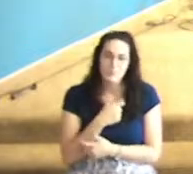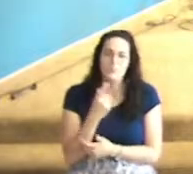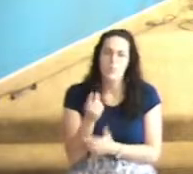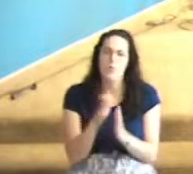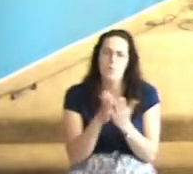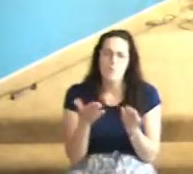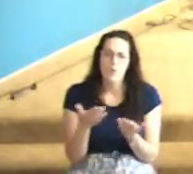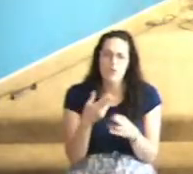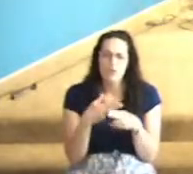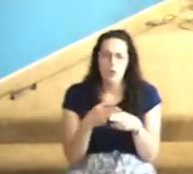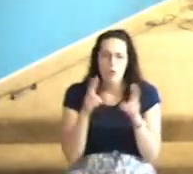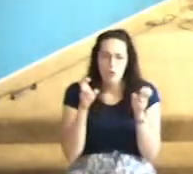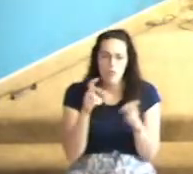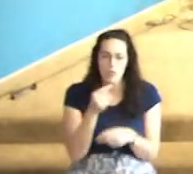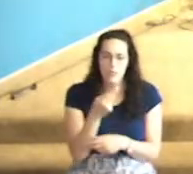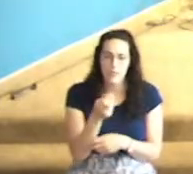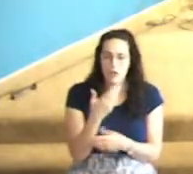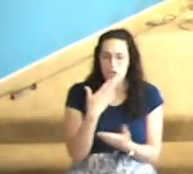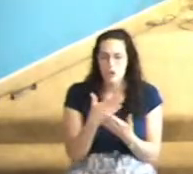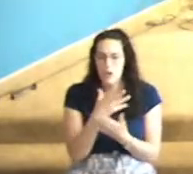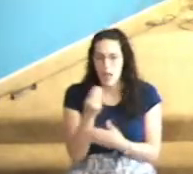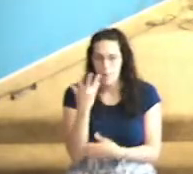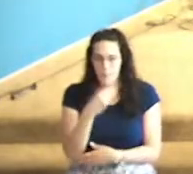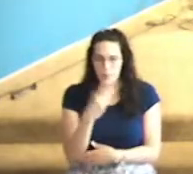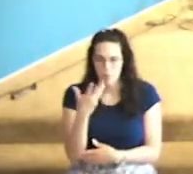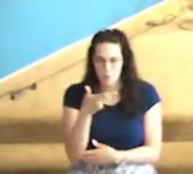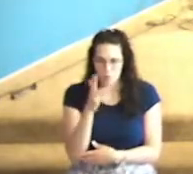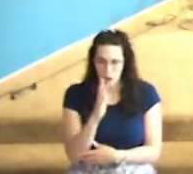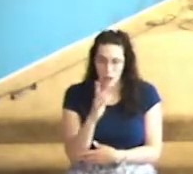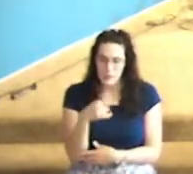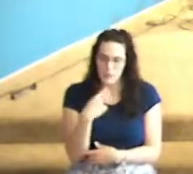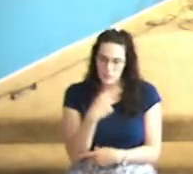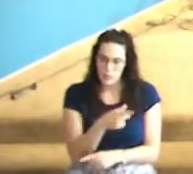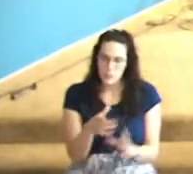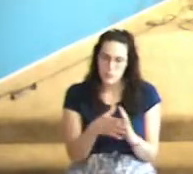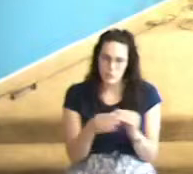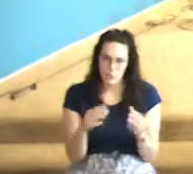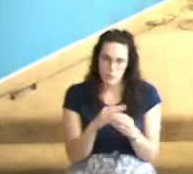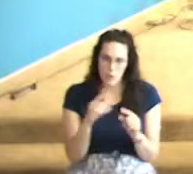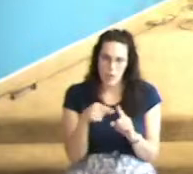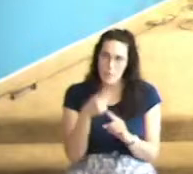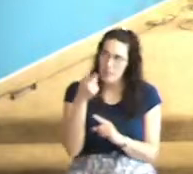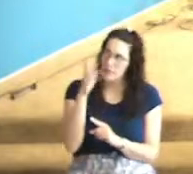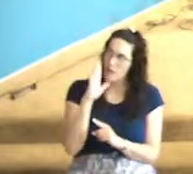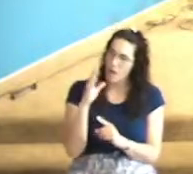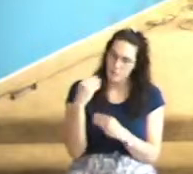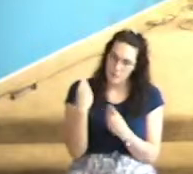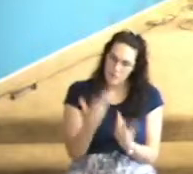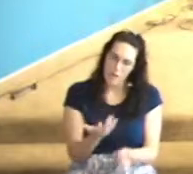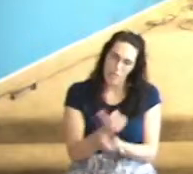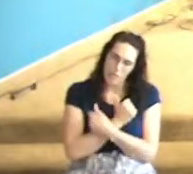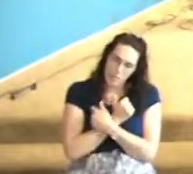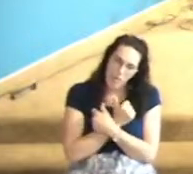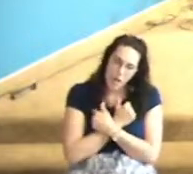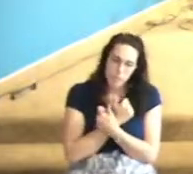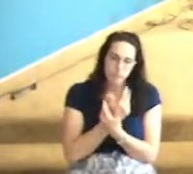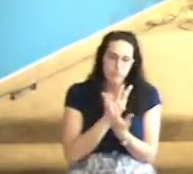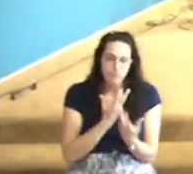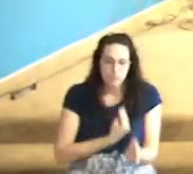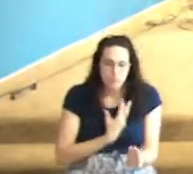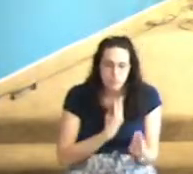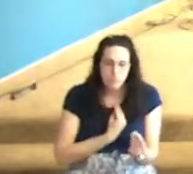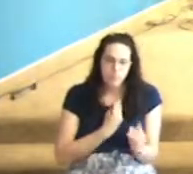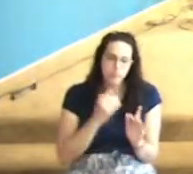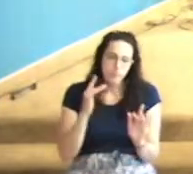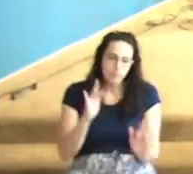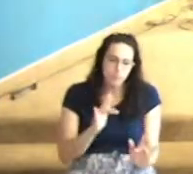Beautiful God. And in this book, he tells a story of preaching on this theme, the love of God, how God is gracious and compassionate,